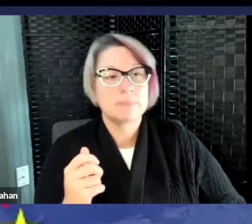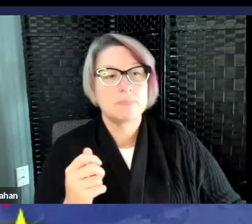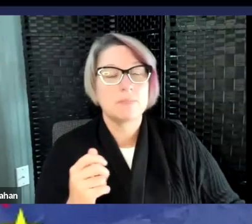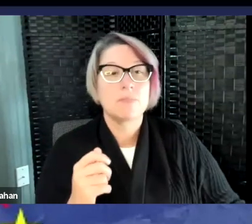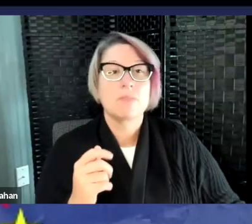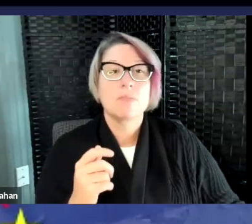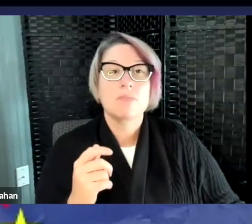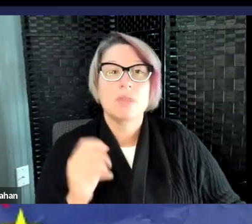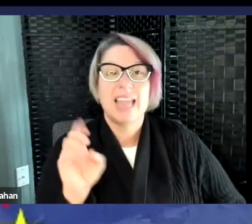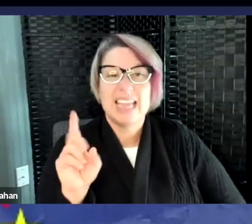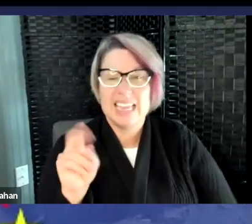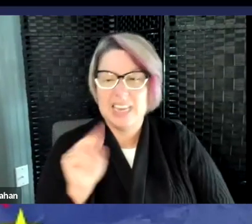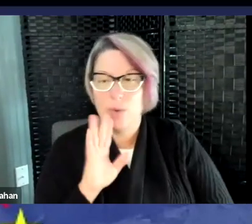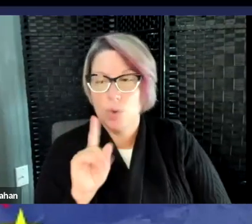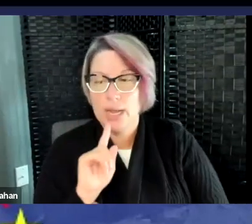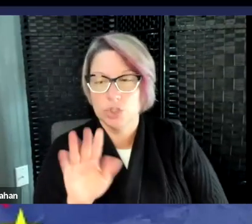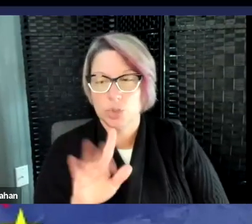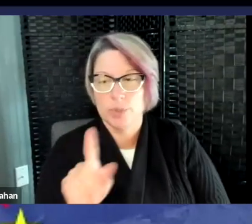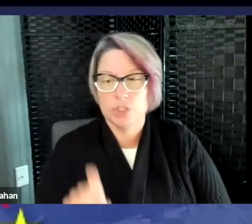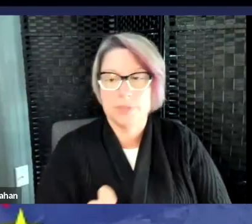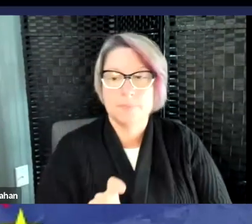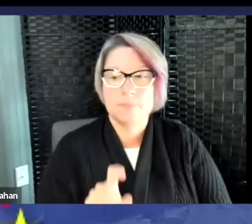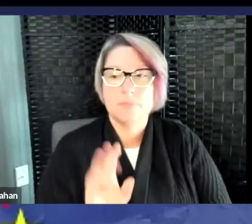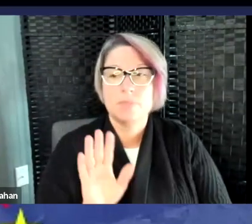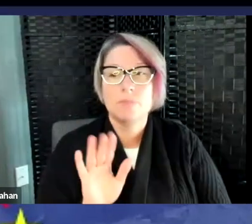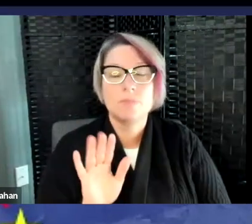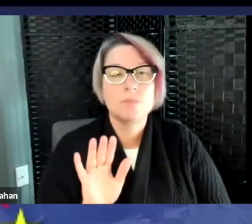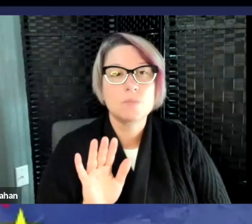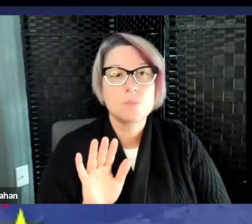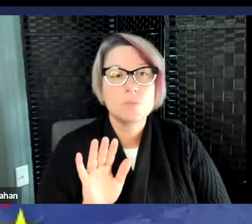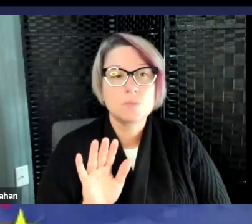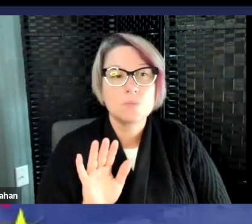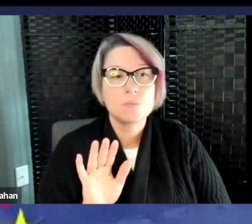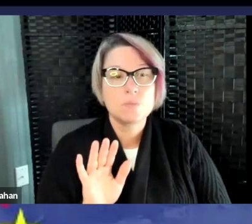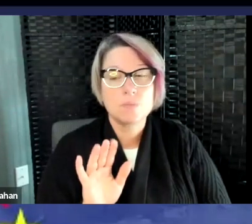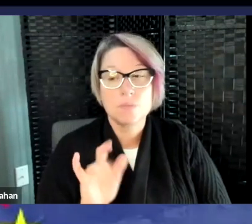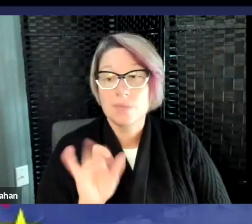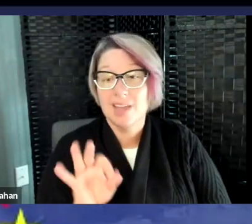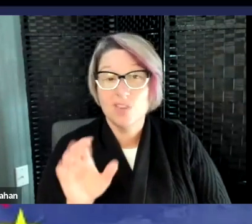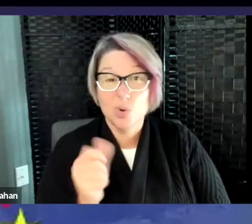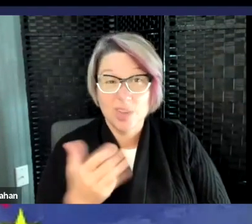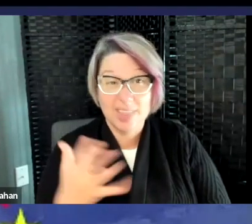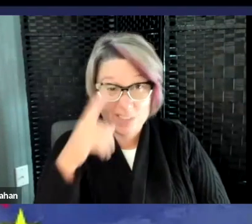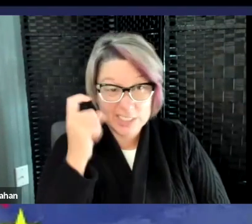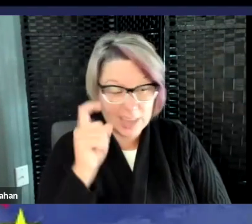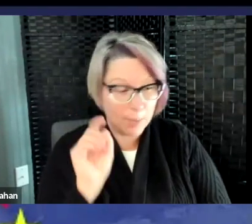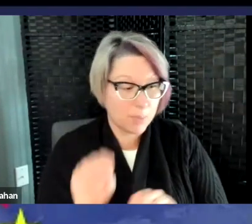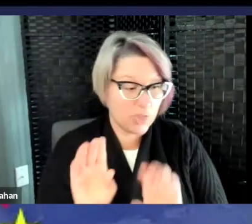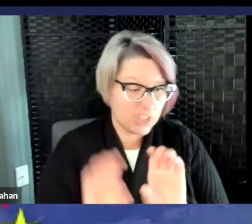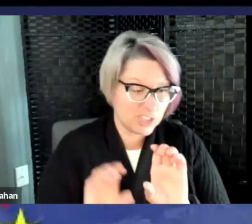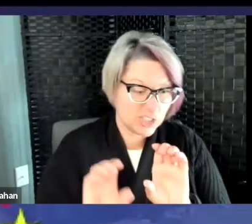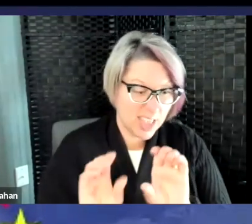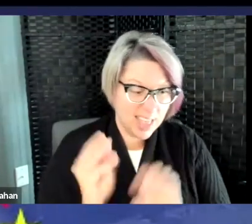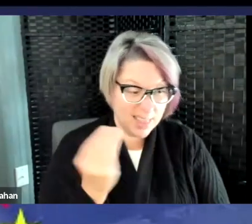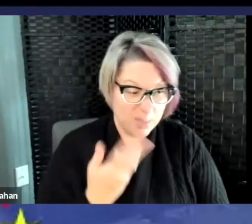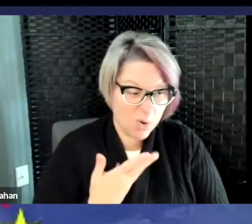want to, Eden, I'm going to get to your question. If anyone else has any questions, please feel free. If you guys are doing anything for the summer, put it in the chat. Let me know.